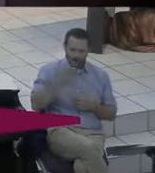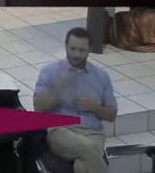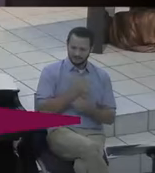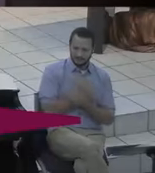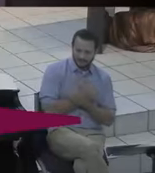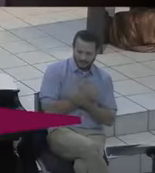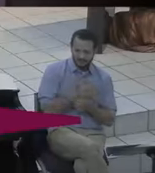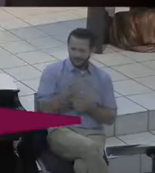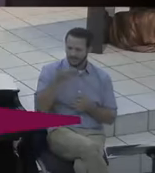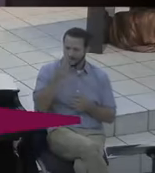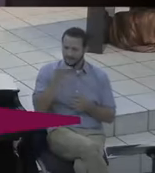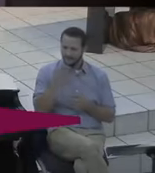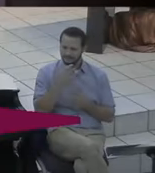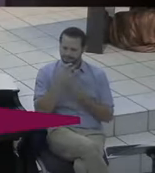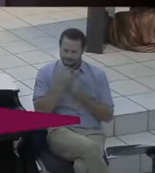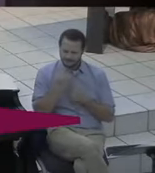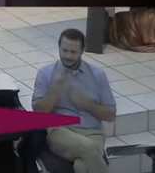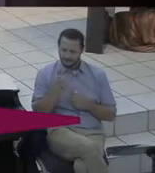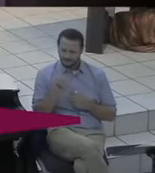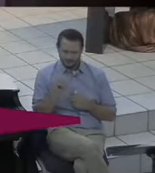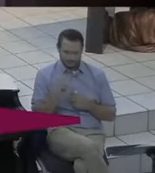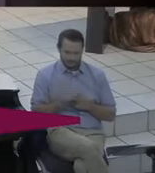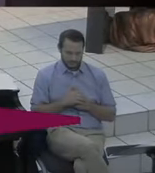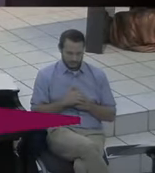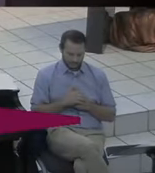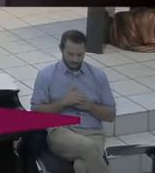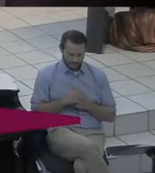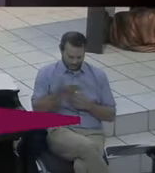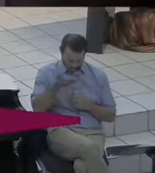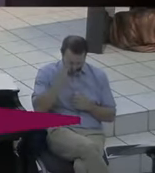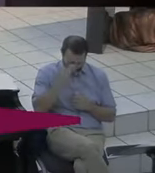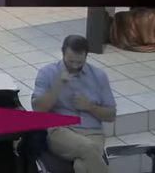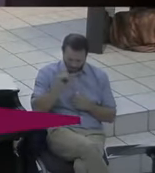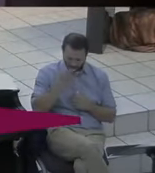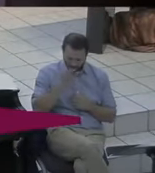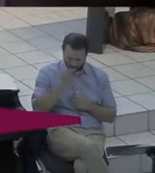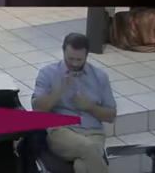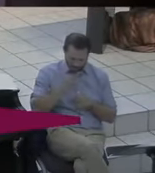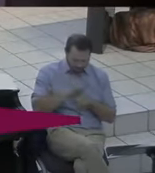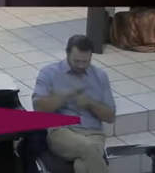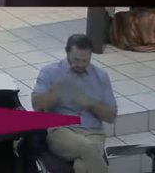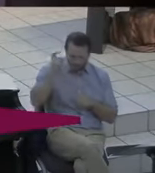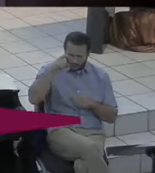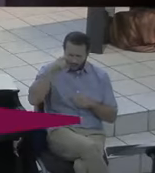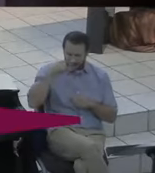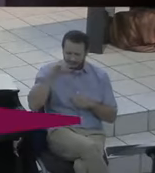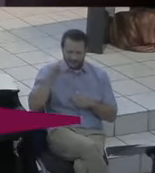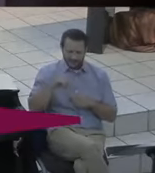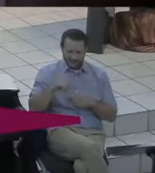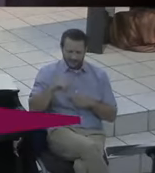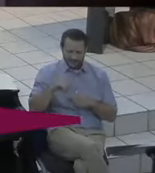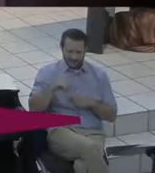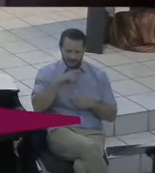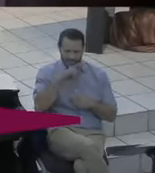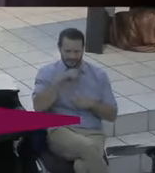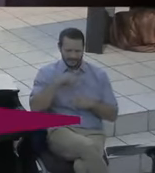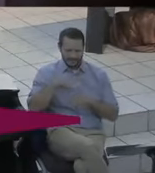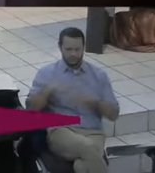love and God of care, God of Sophia wisdom that moves among us.